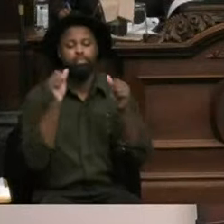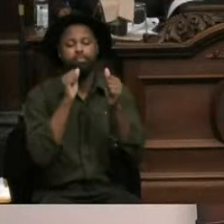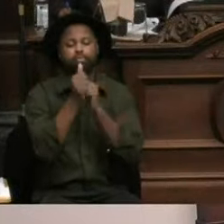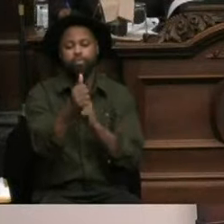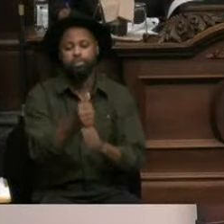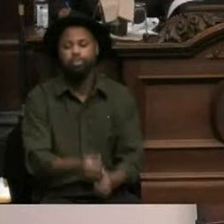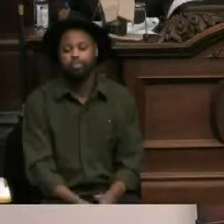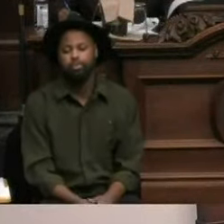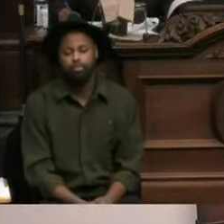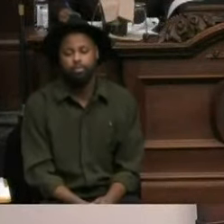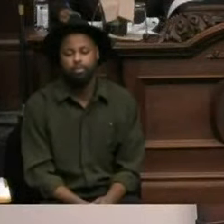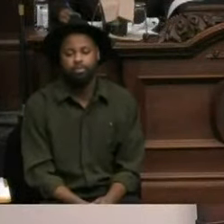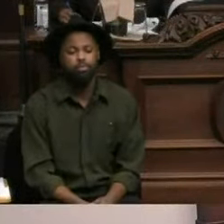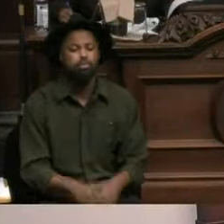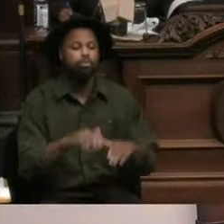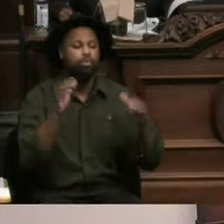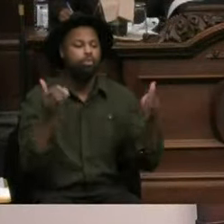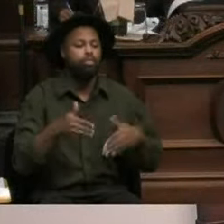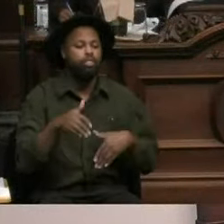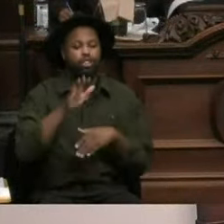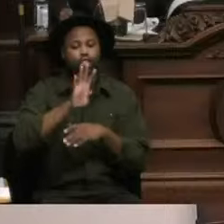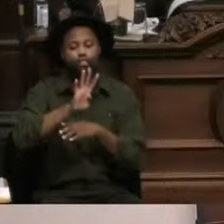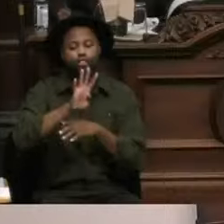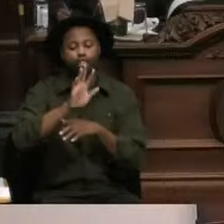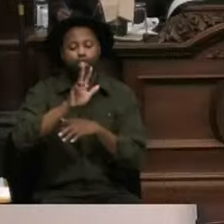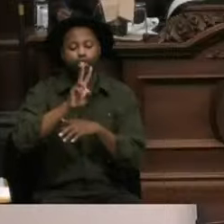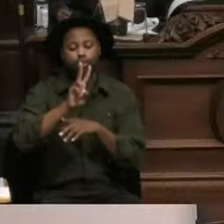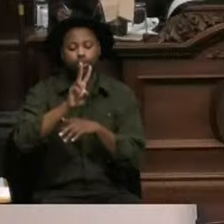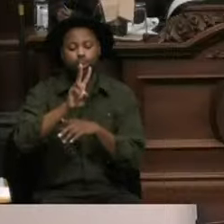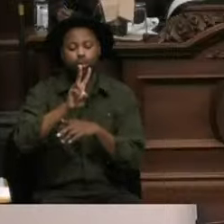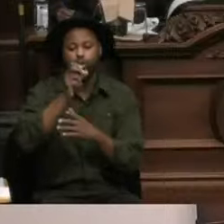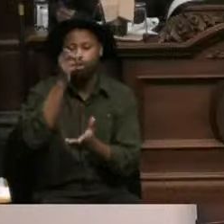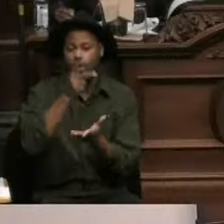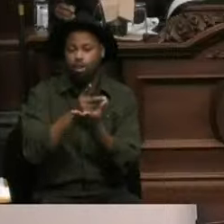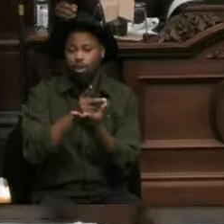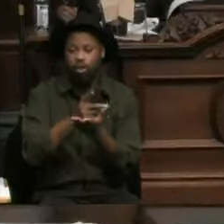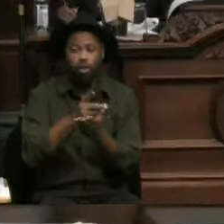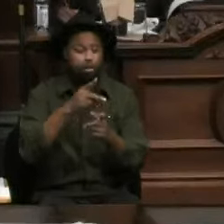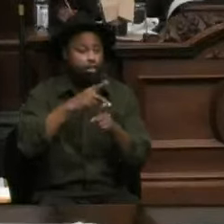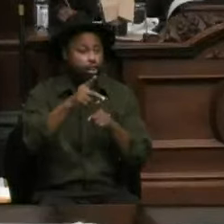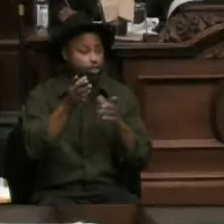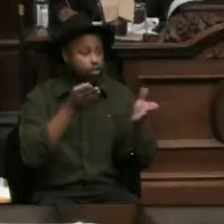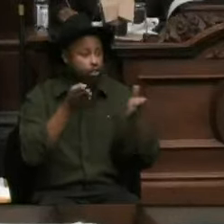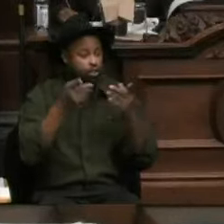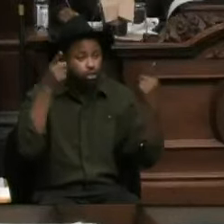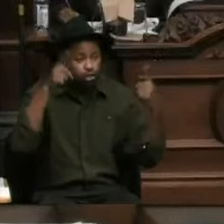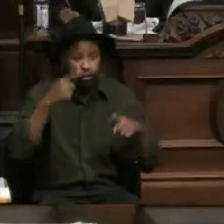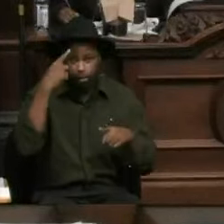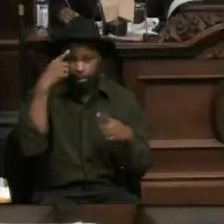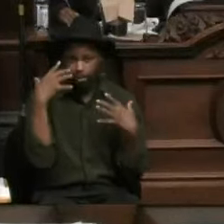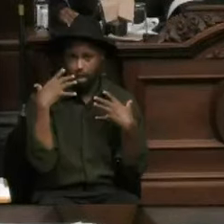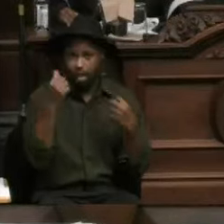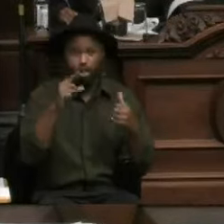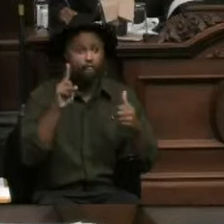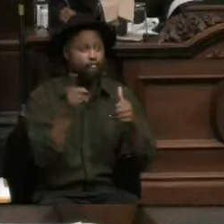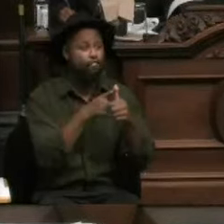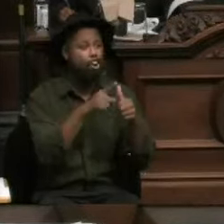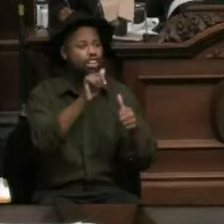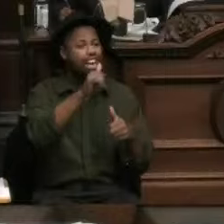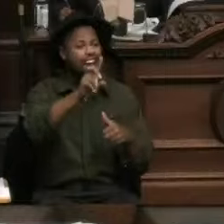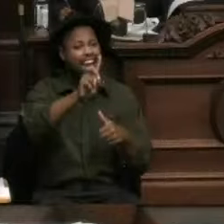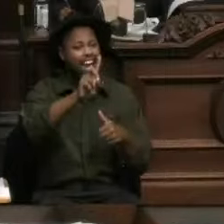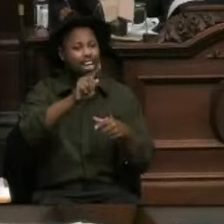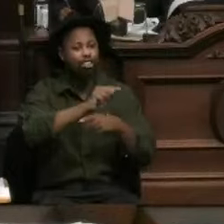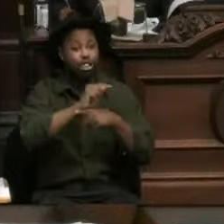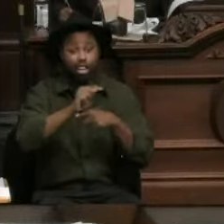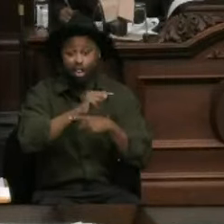carries. Introductory number 432, authorizing a professional services agreement for mental health first aid training. All